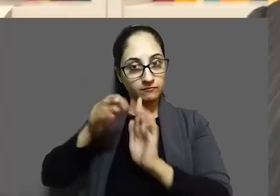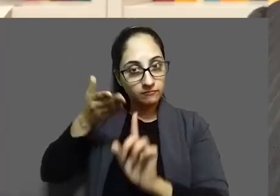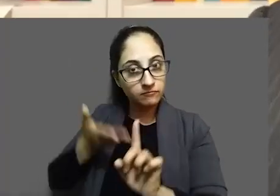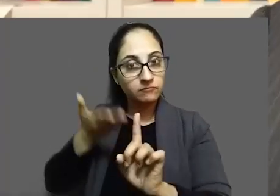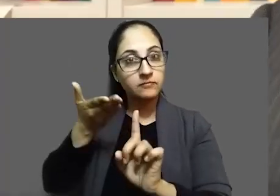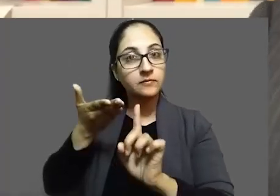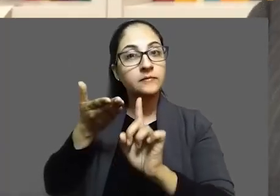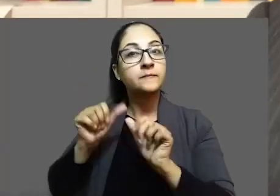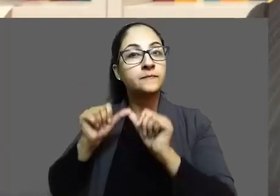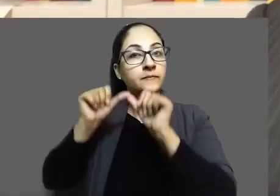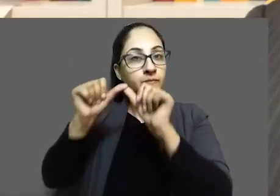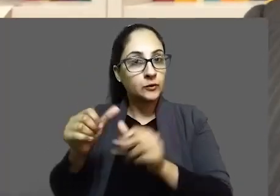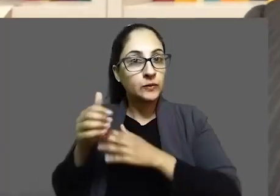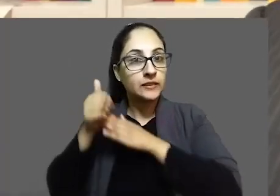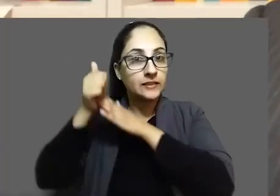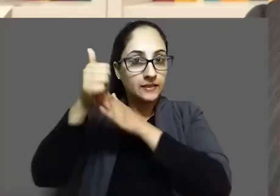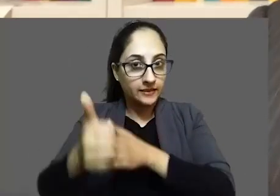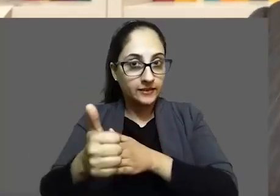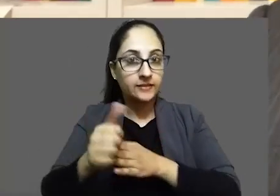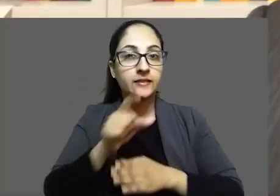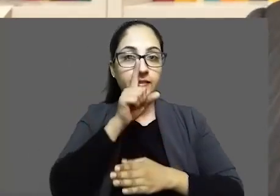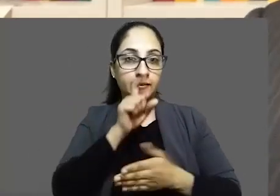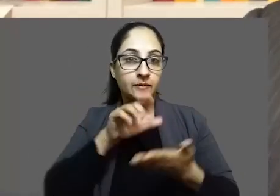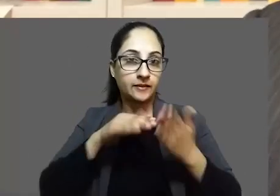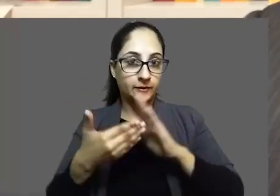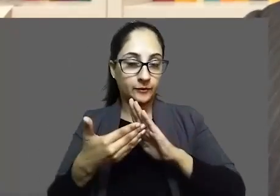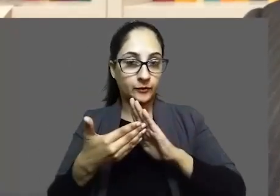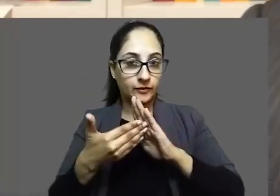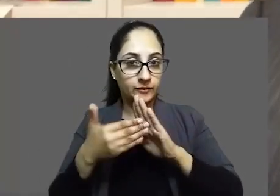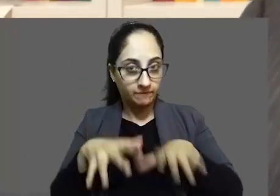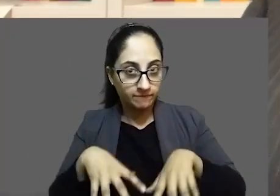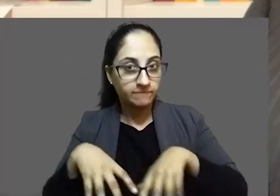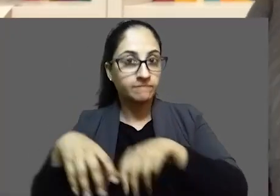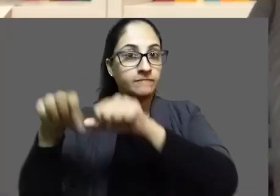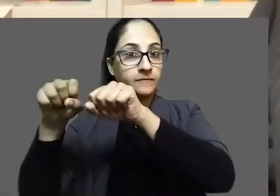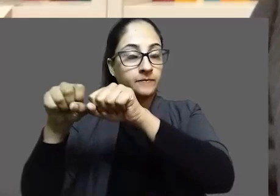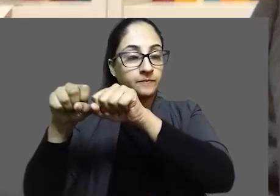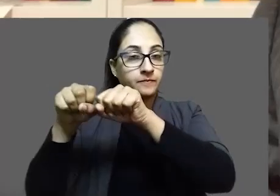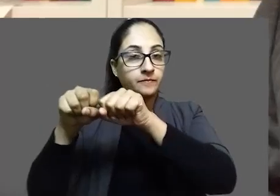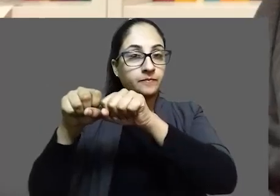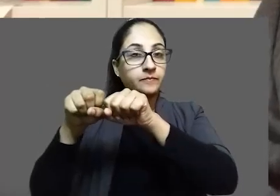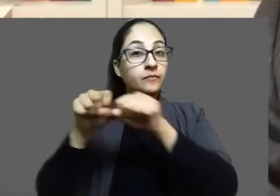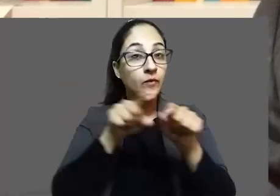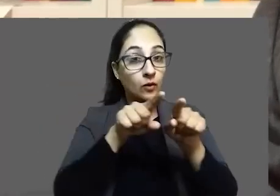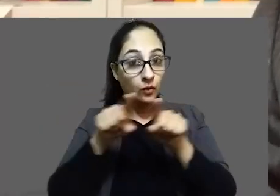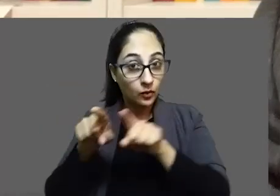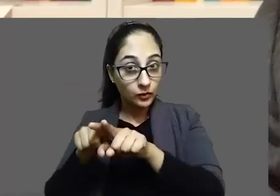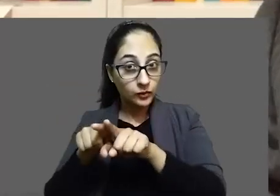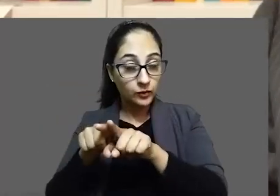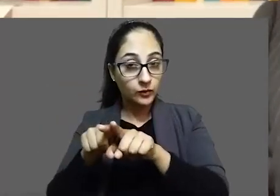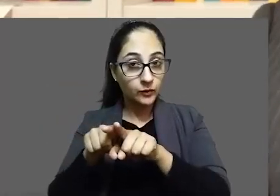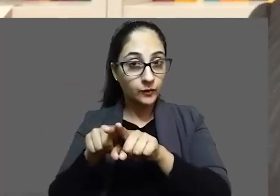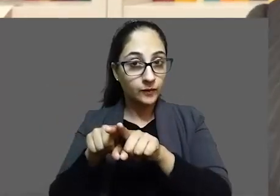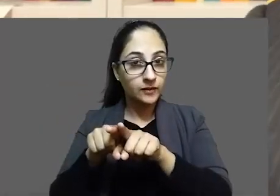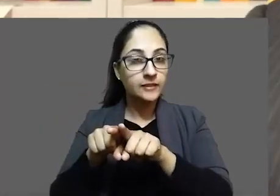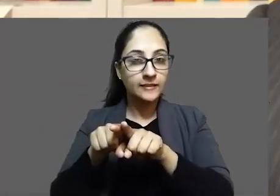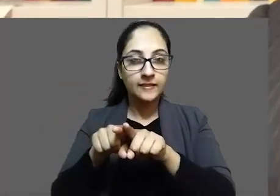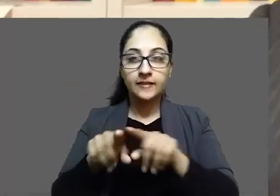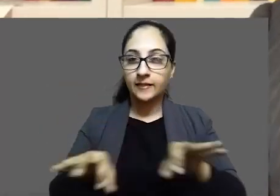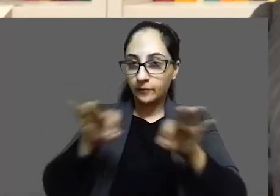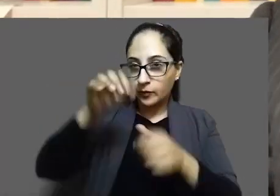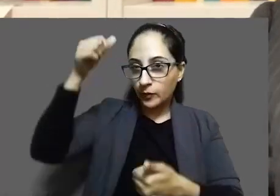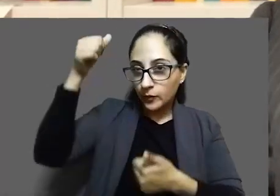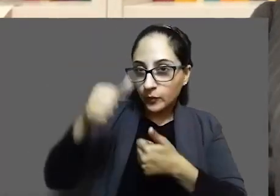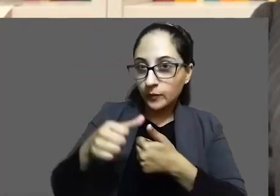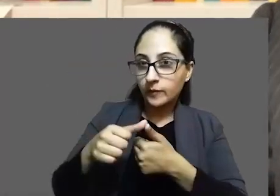of the community in political, religious, and spiritual matters. What I think we also have to remember